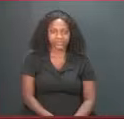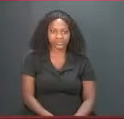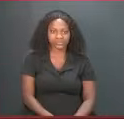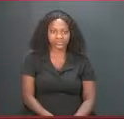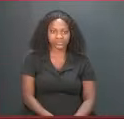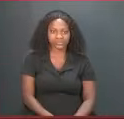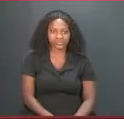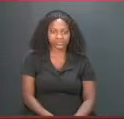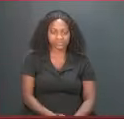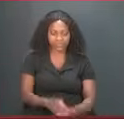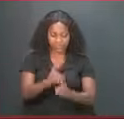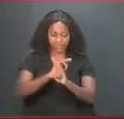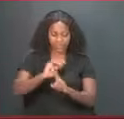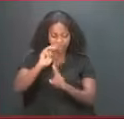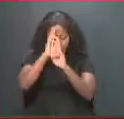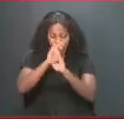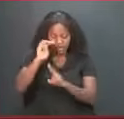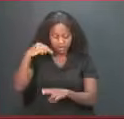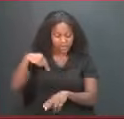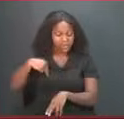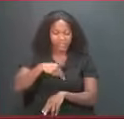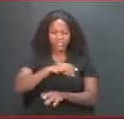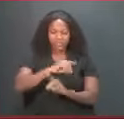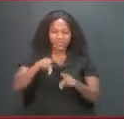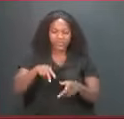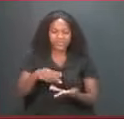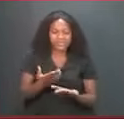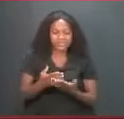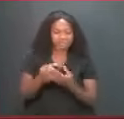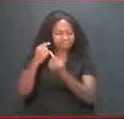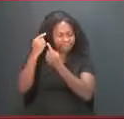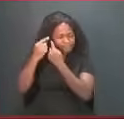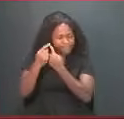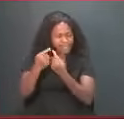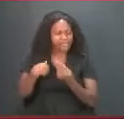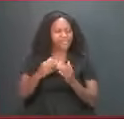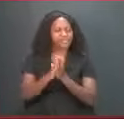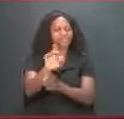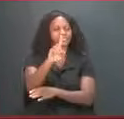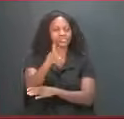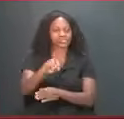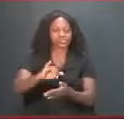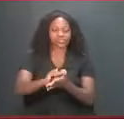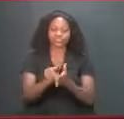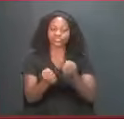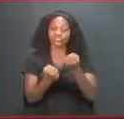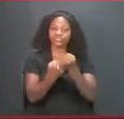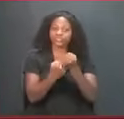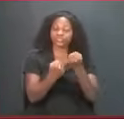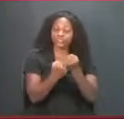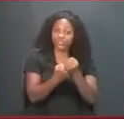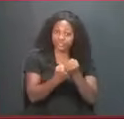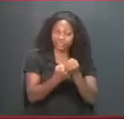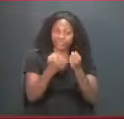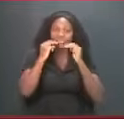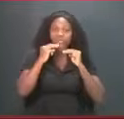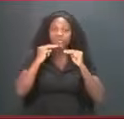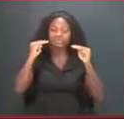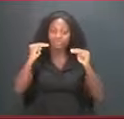there be no consideration. I'll put the question. Those in favor of the